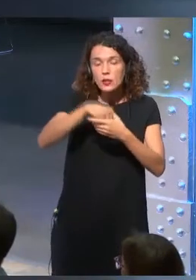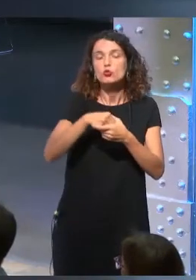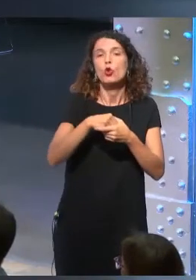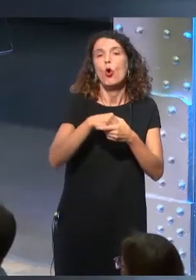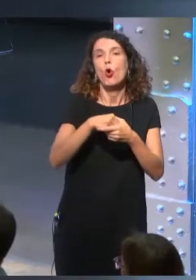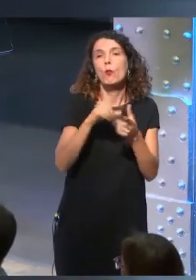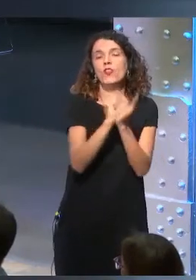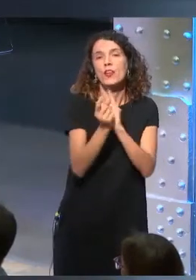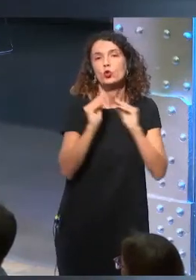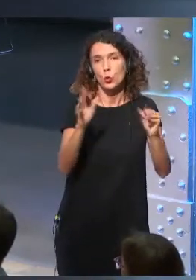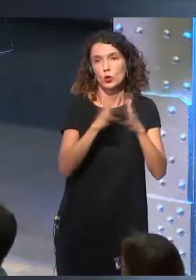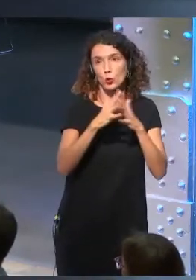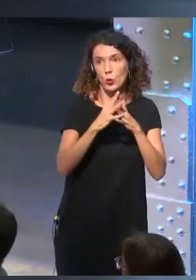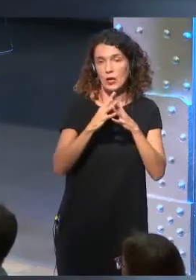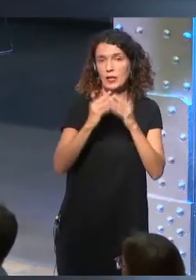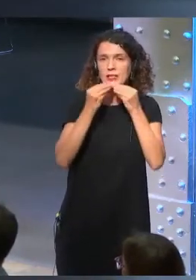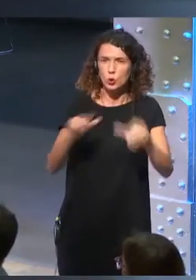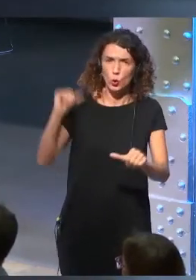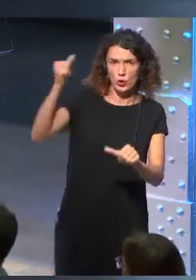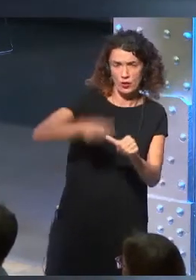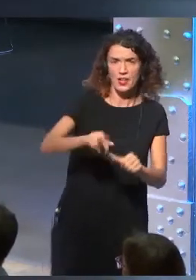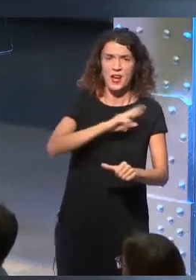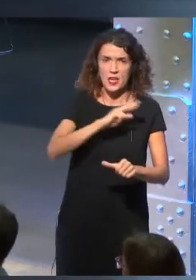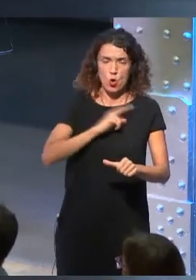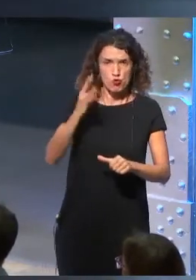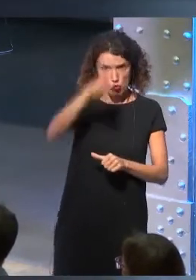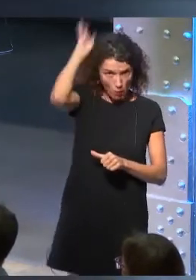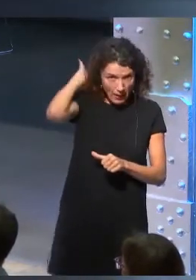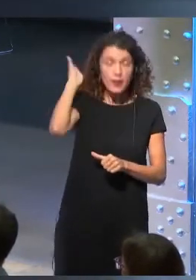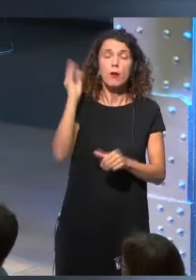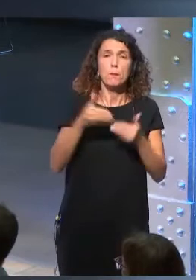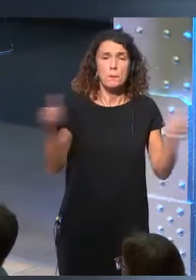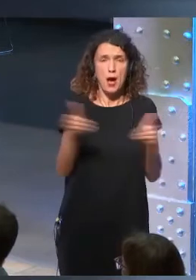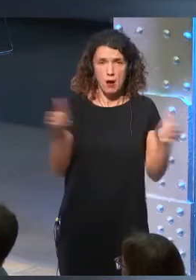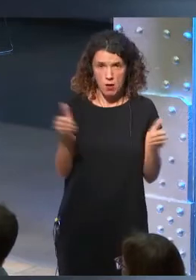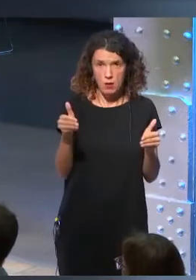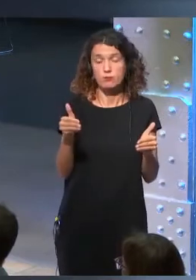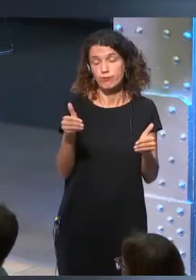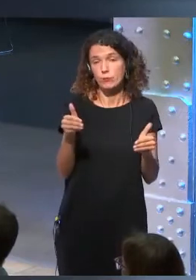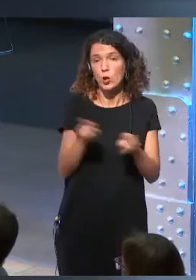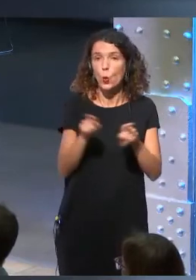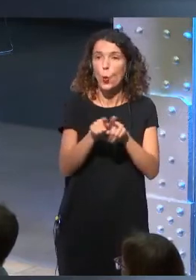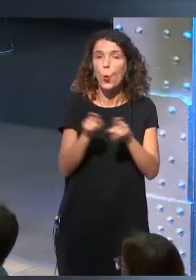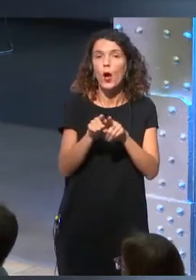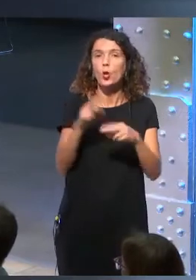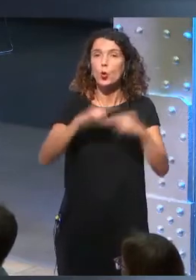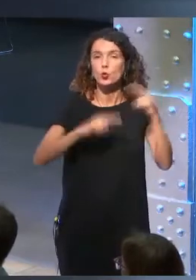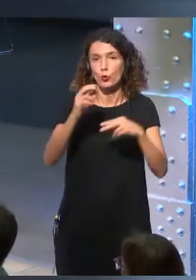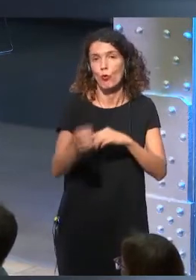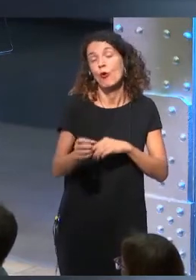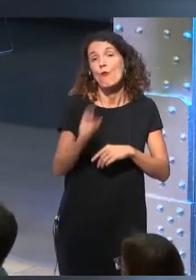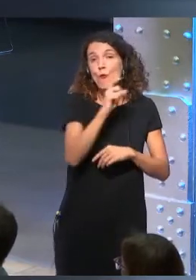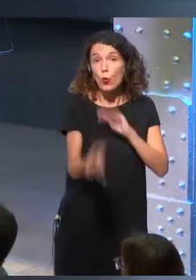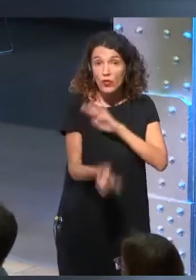the structural modifications of the long Roman religion history from its very beginning,